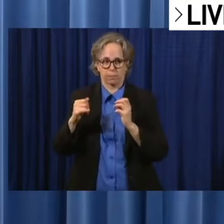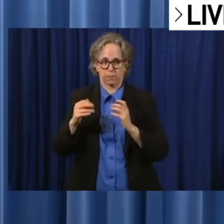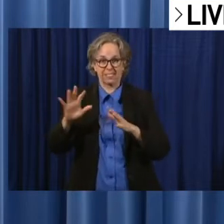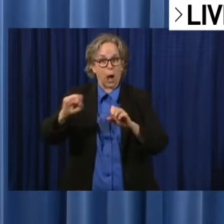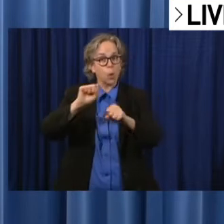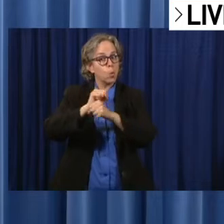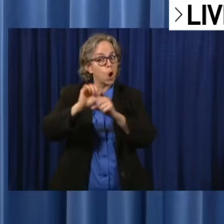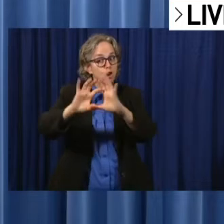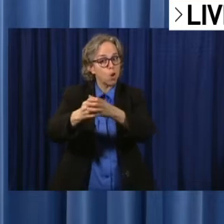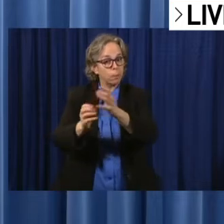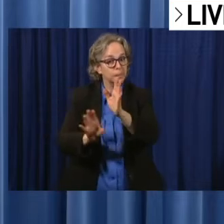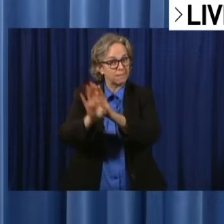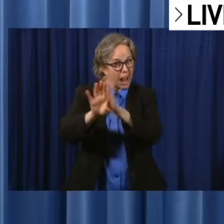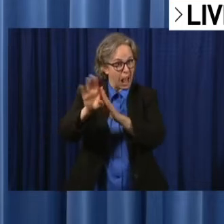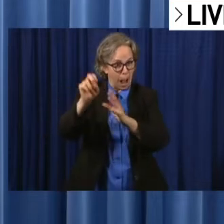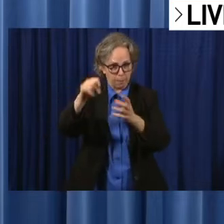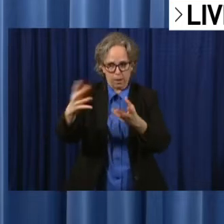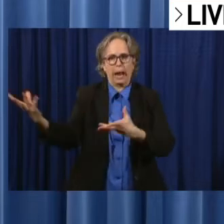from.